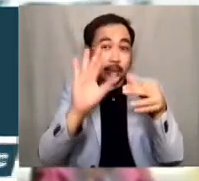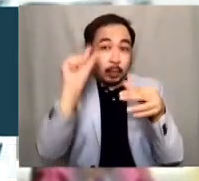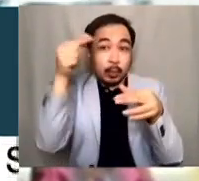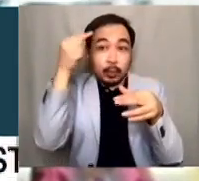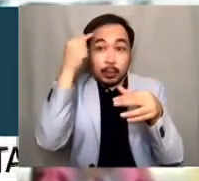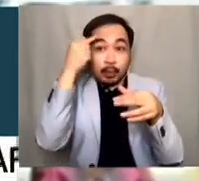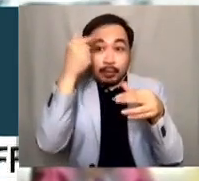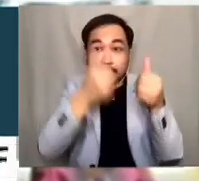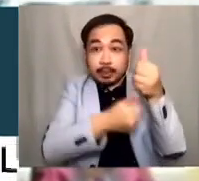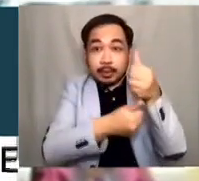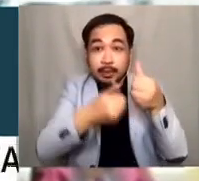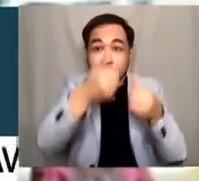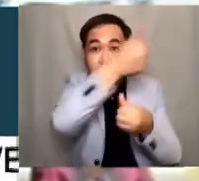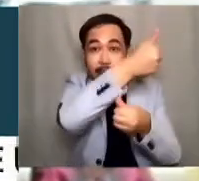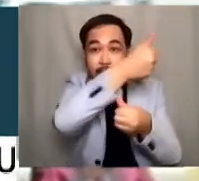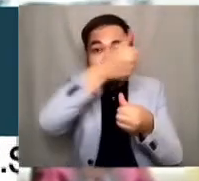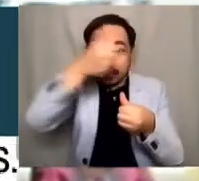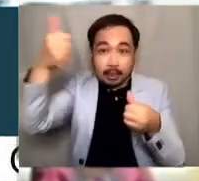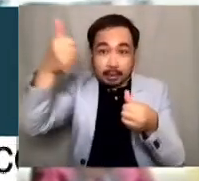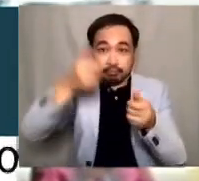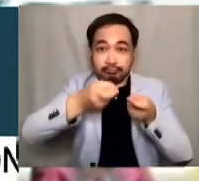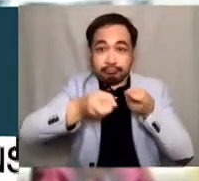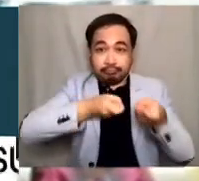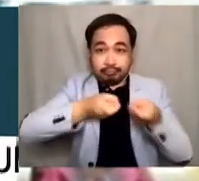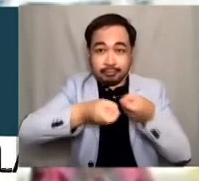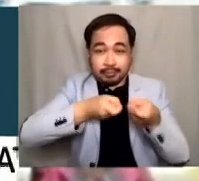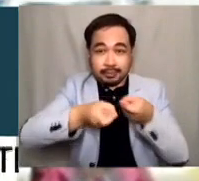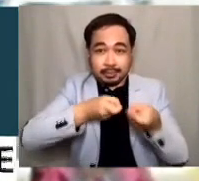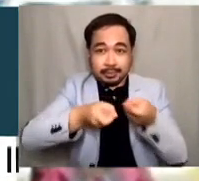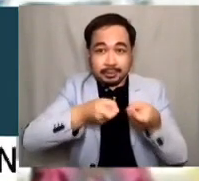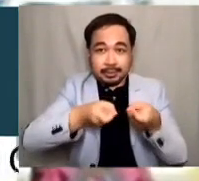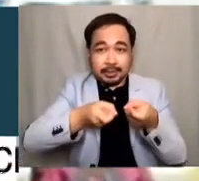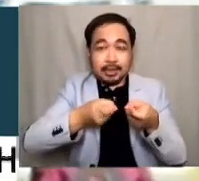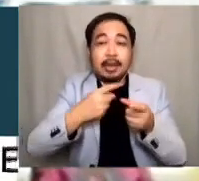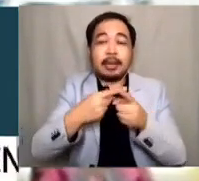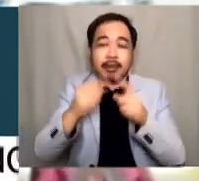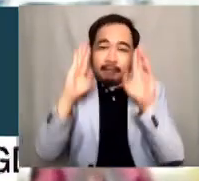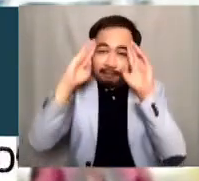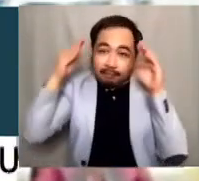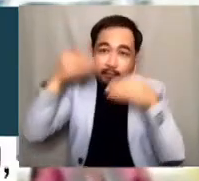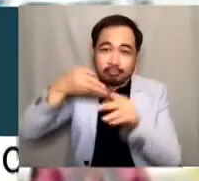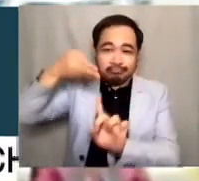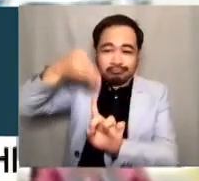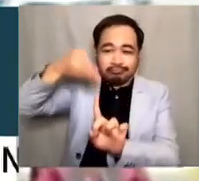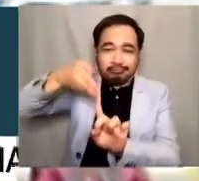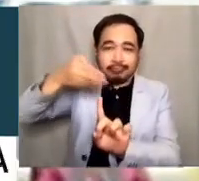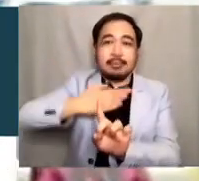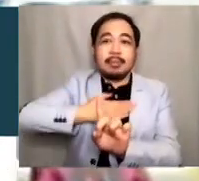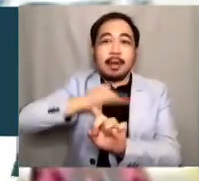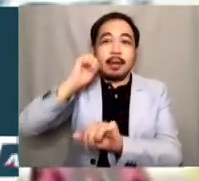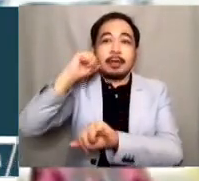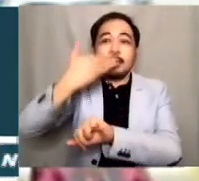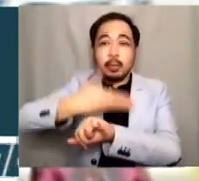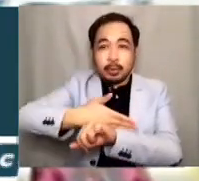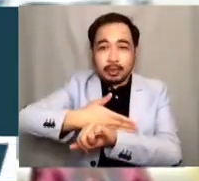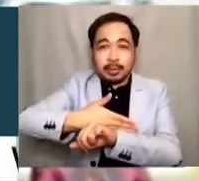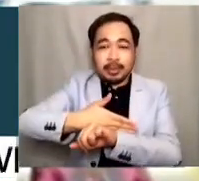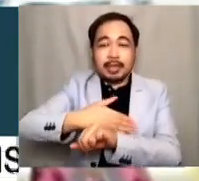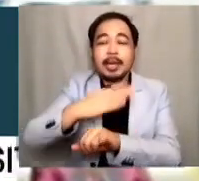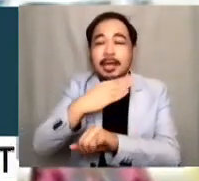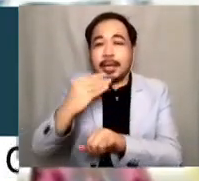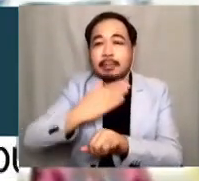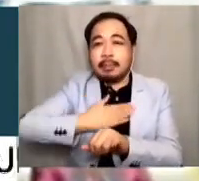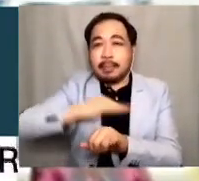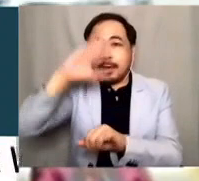and the topic was my daughter and son.